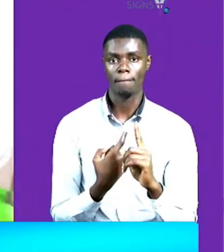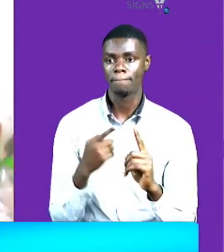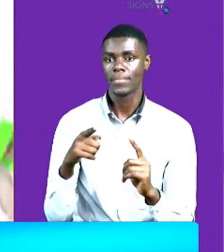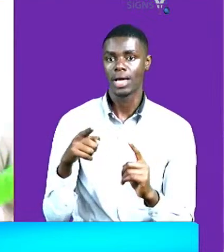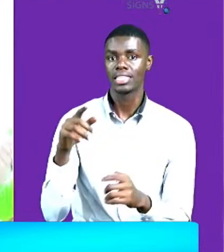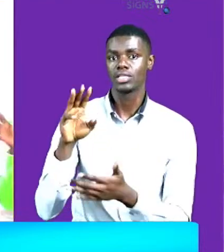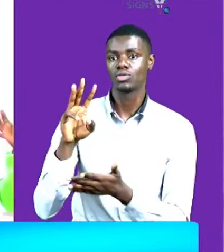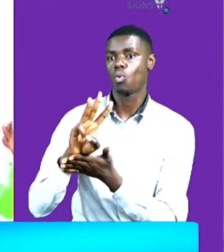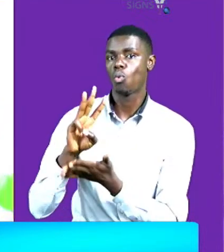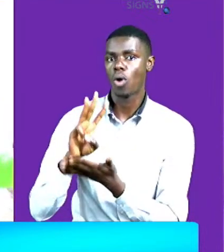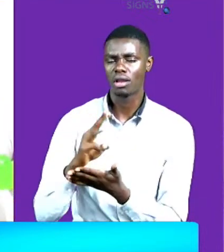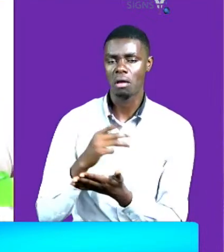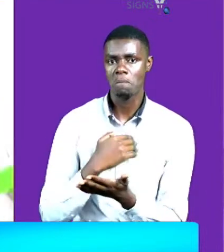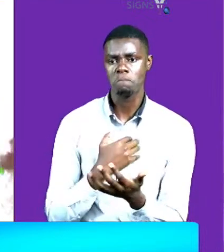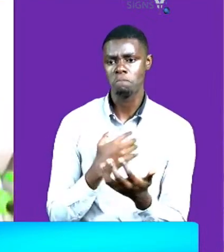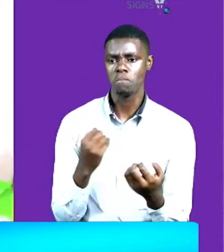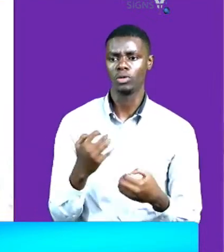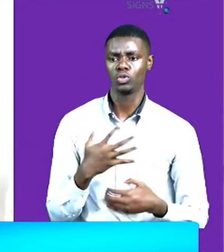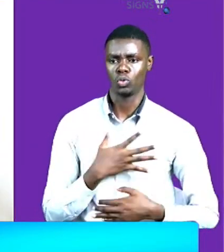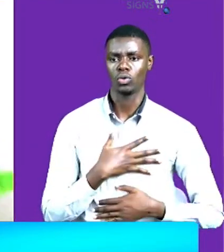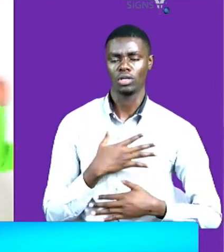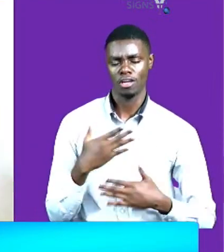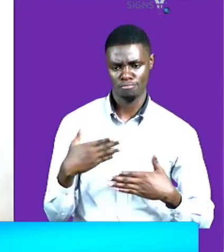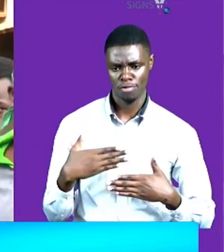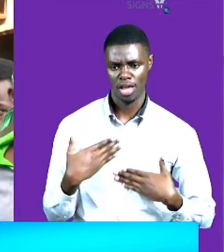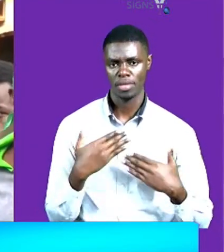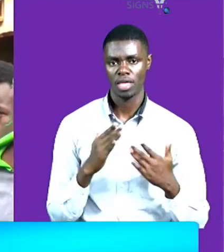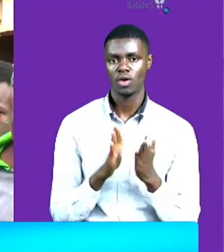ward, and I'm very impressed with the performance.